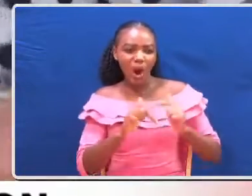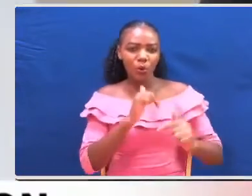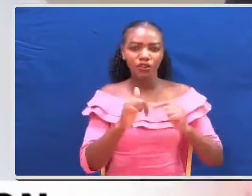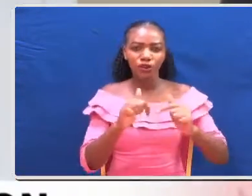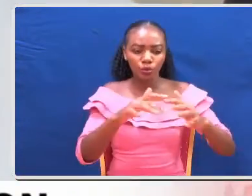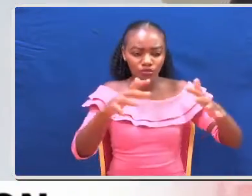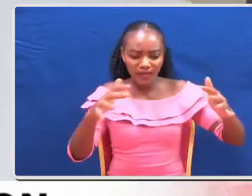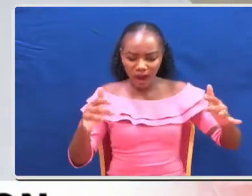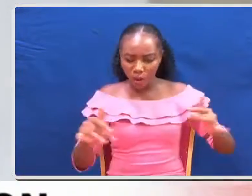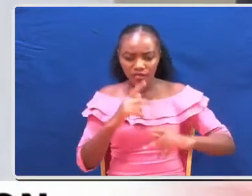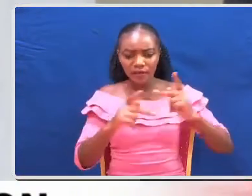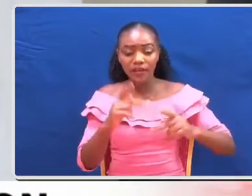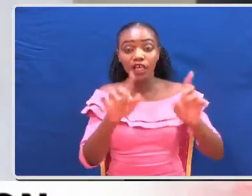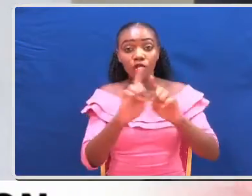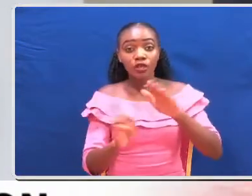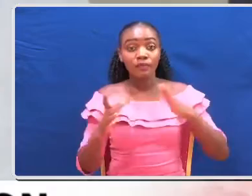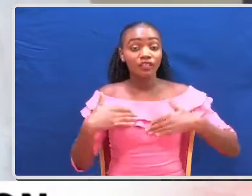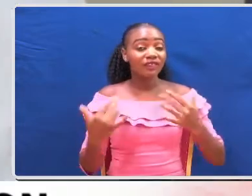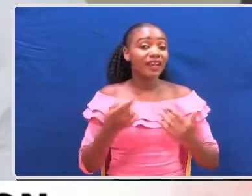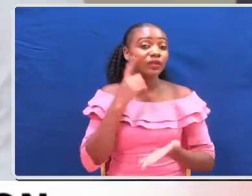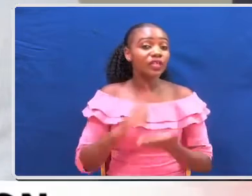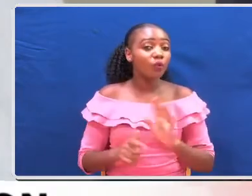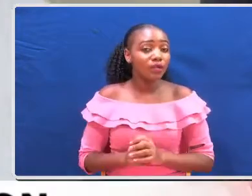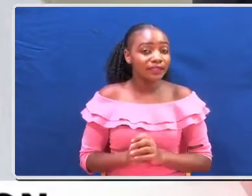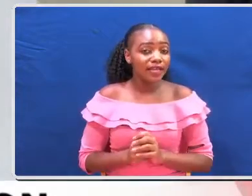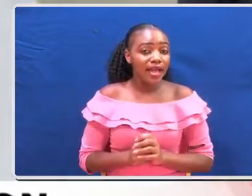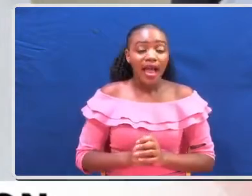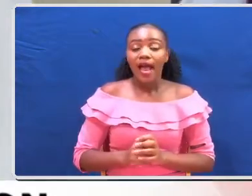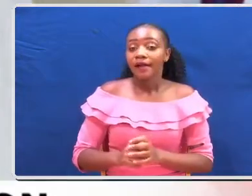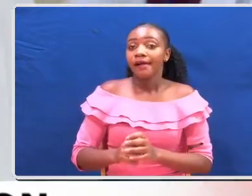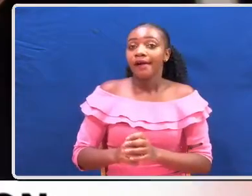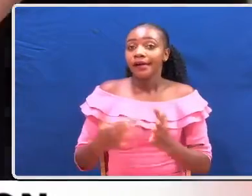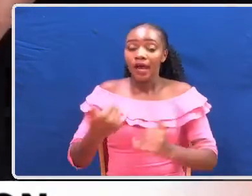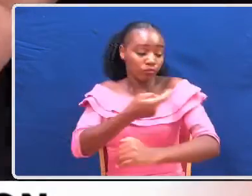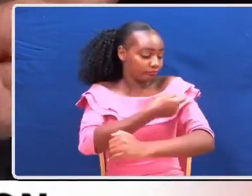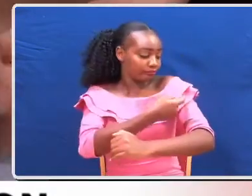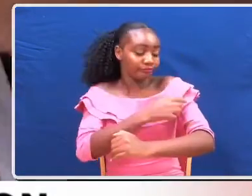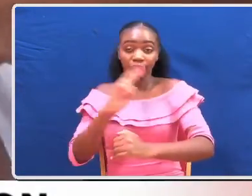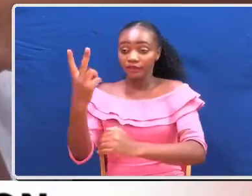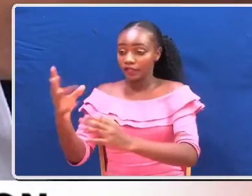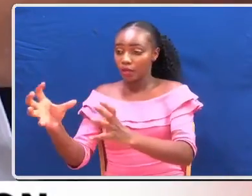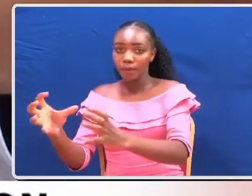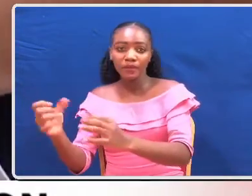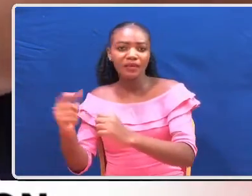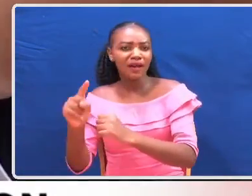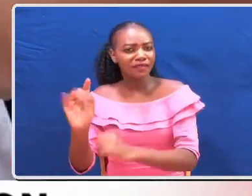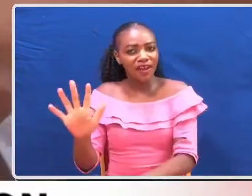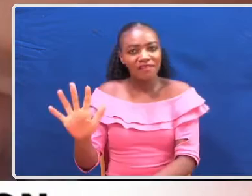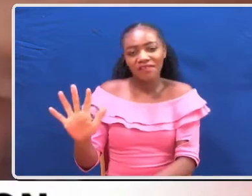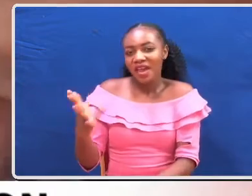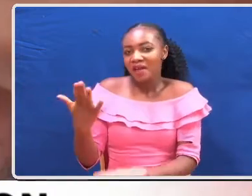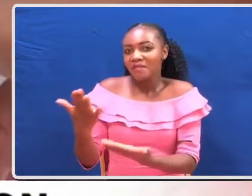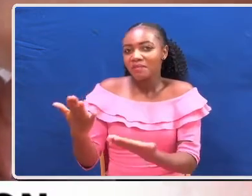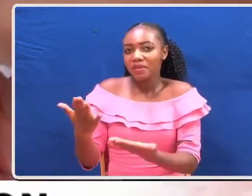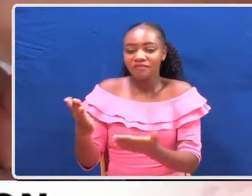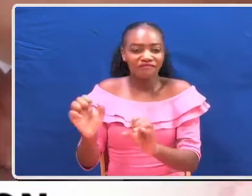the exercise, with the Ministry of Health now saying the administration of the second dose of the vaccine in May be